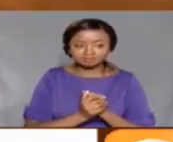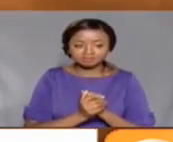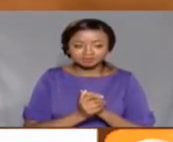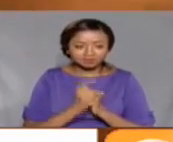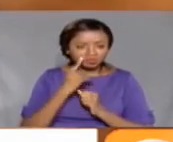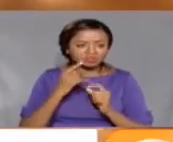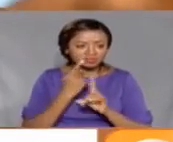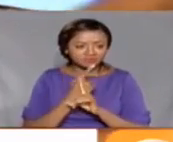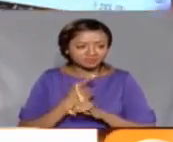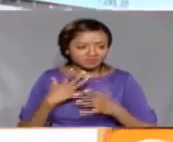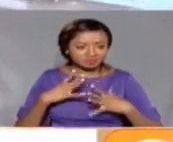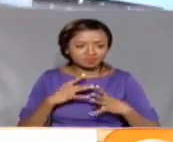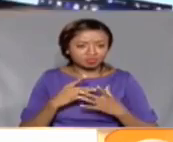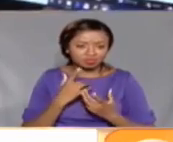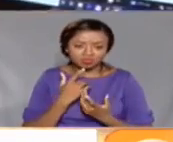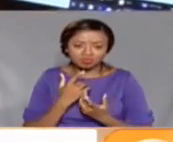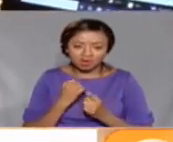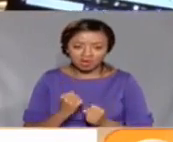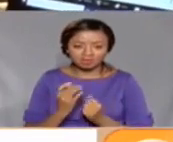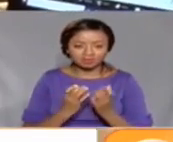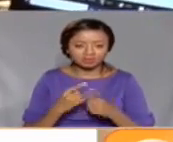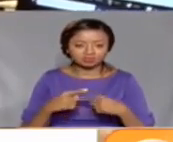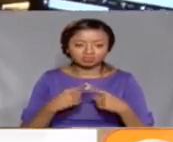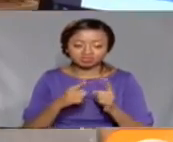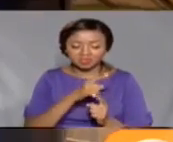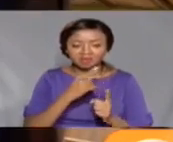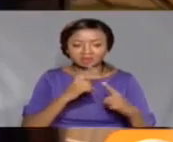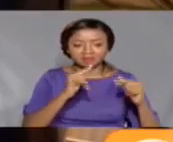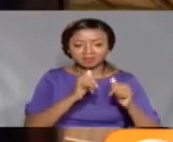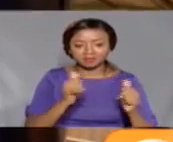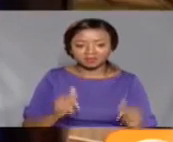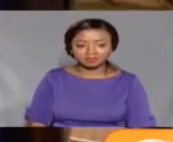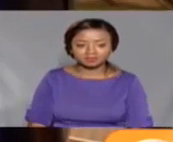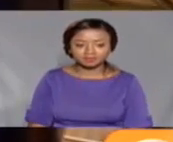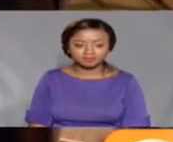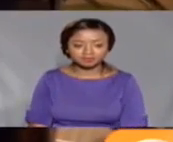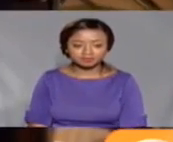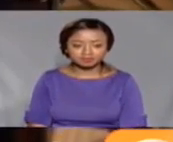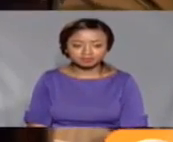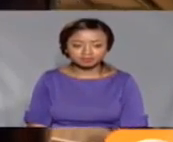established players struggle to survive. Denis Otieno, Citizen TV.